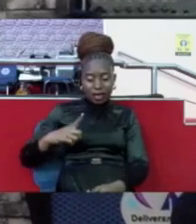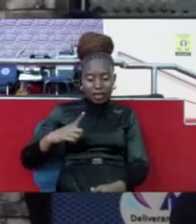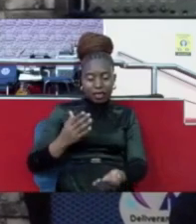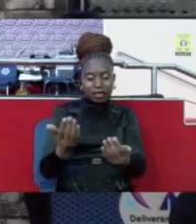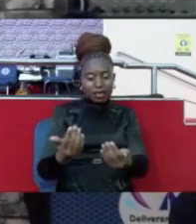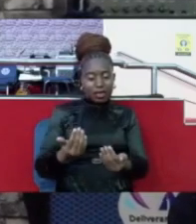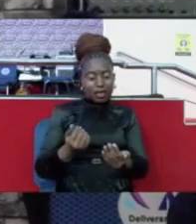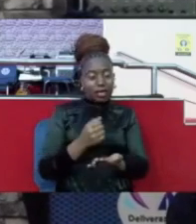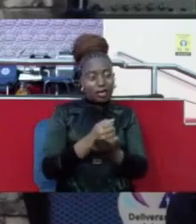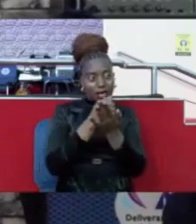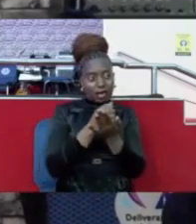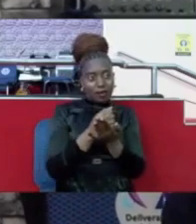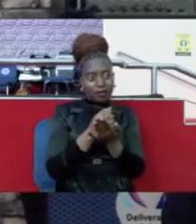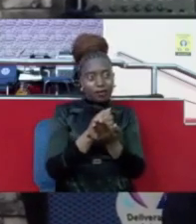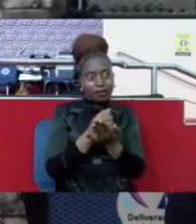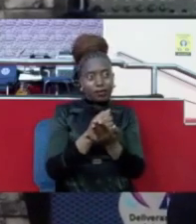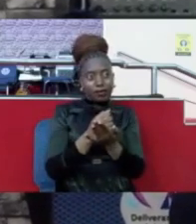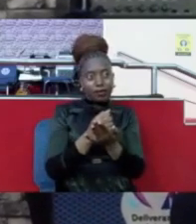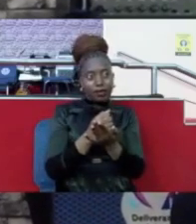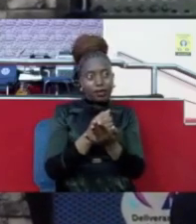If your wife does not get you,